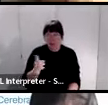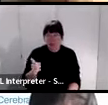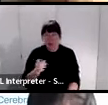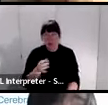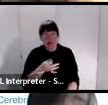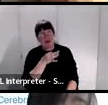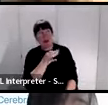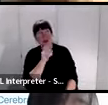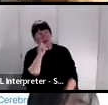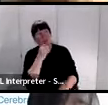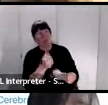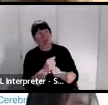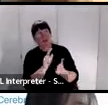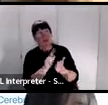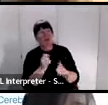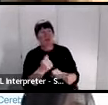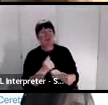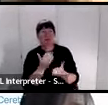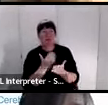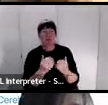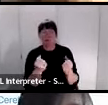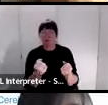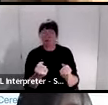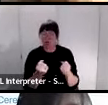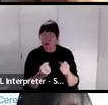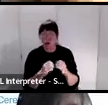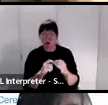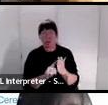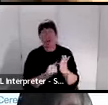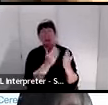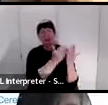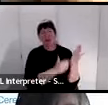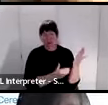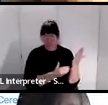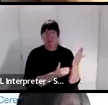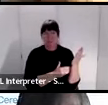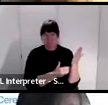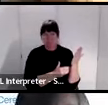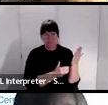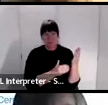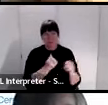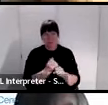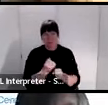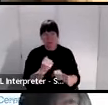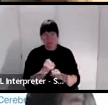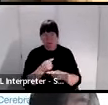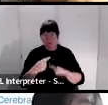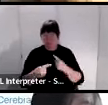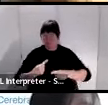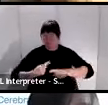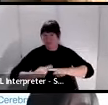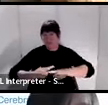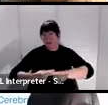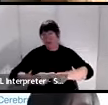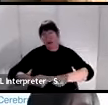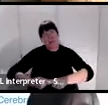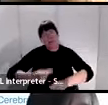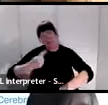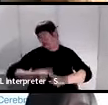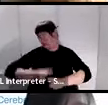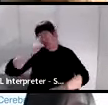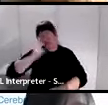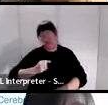strengthen the bill, to expedite the process and change the laws, the relevant laws, as a matter of urgency. Kia